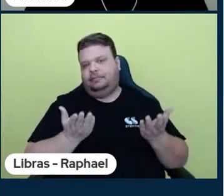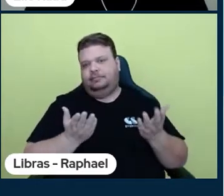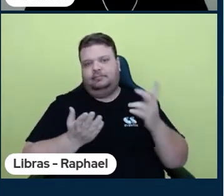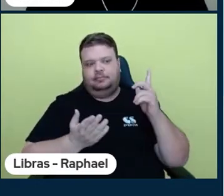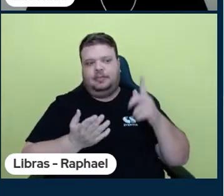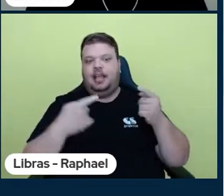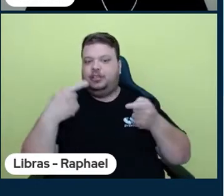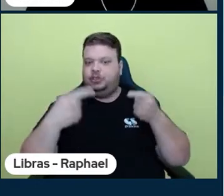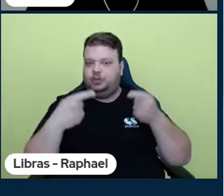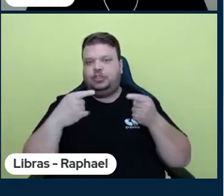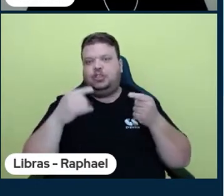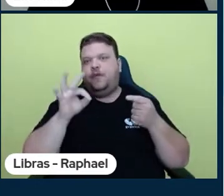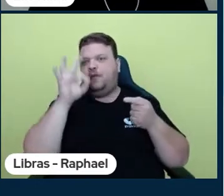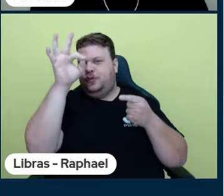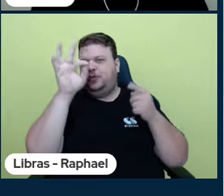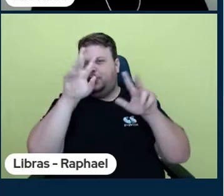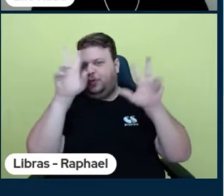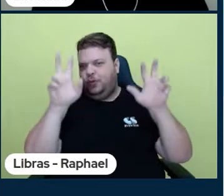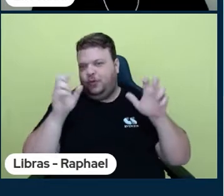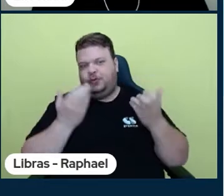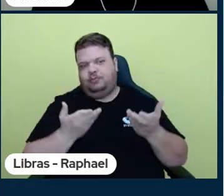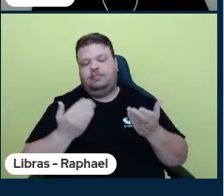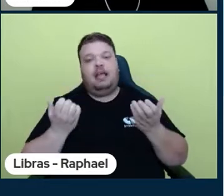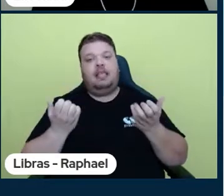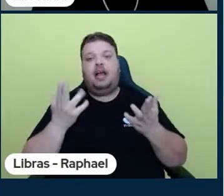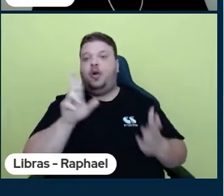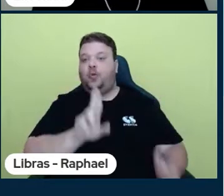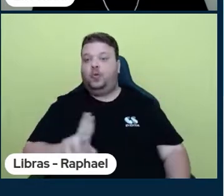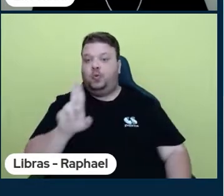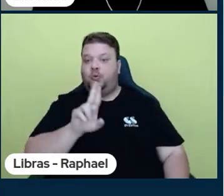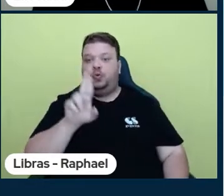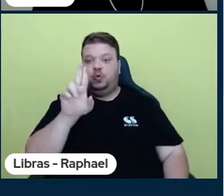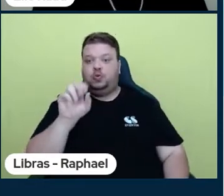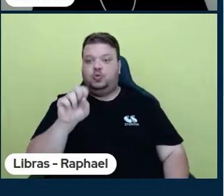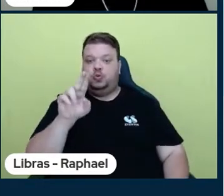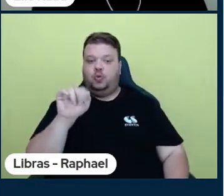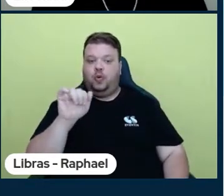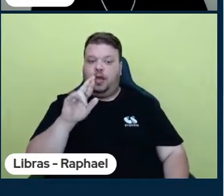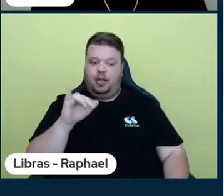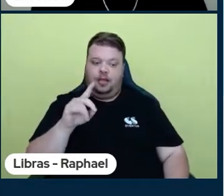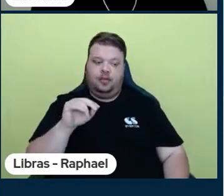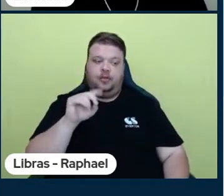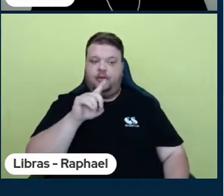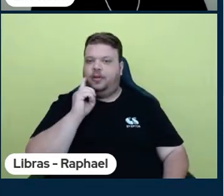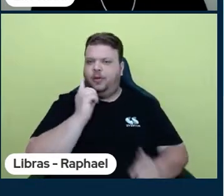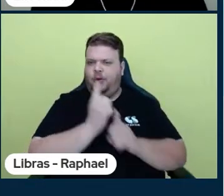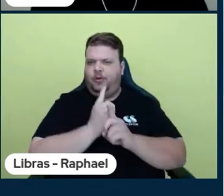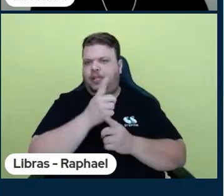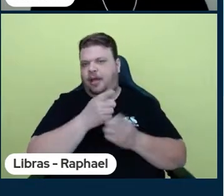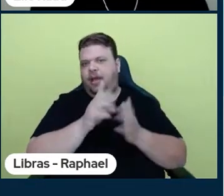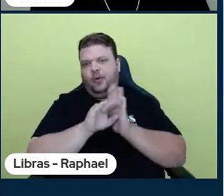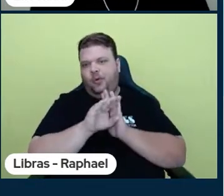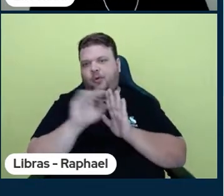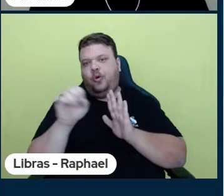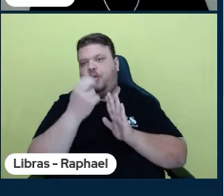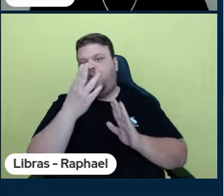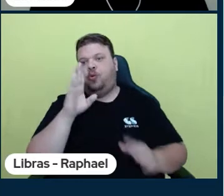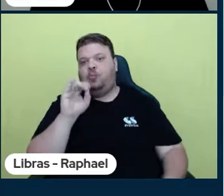GPT-3? And the bot will say, yeah, I know some information about GPT-3.